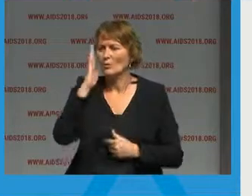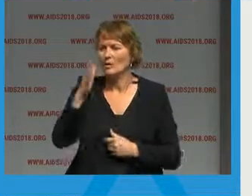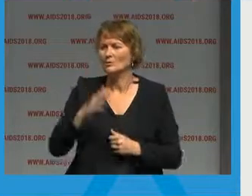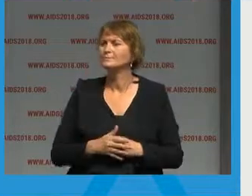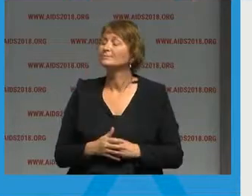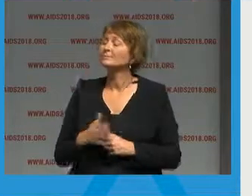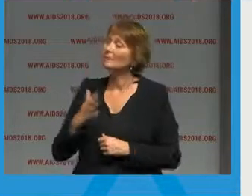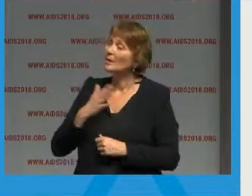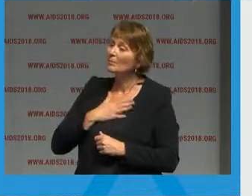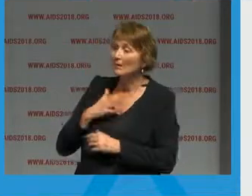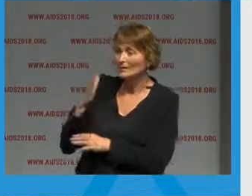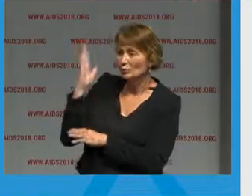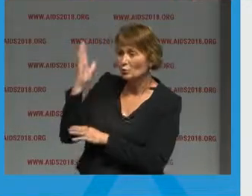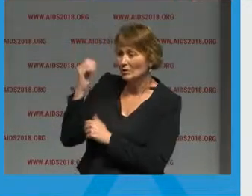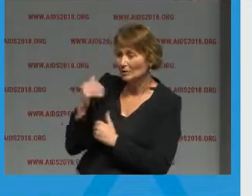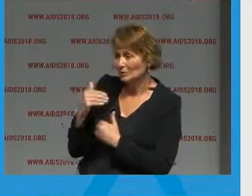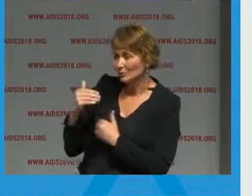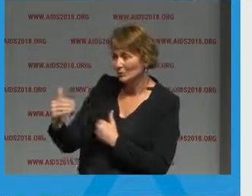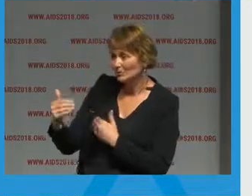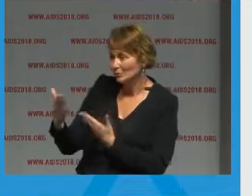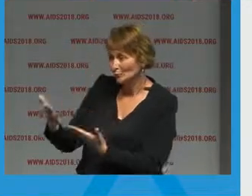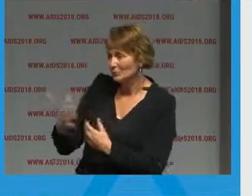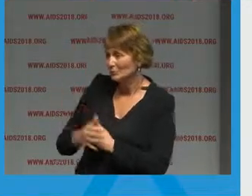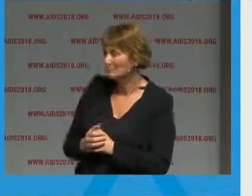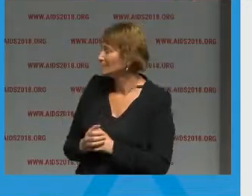Please allow the presenter to continue.